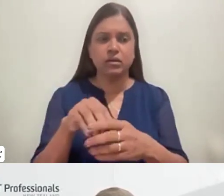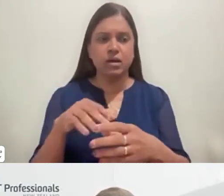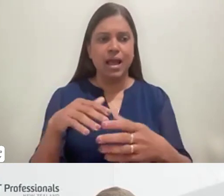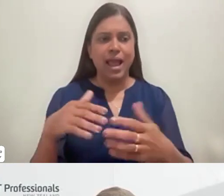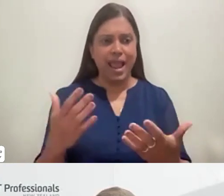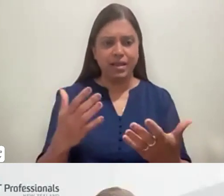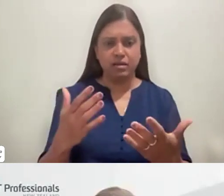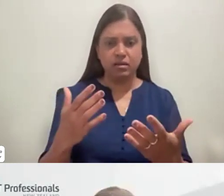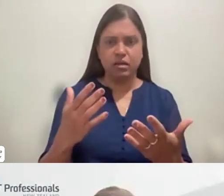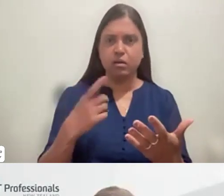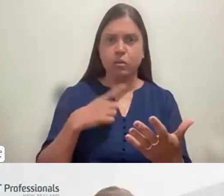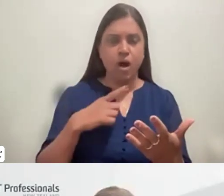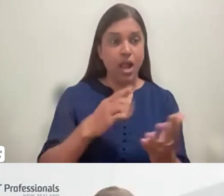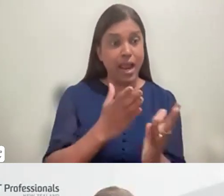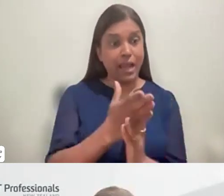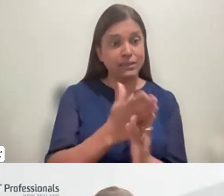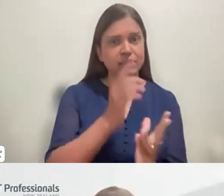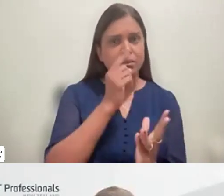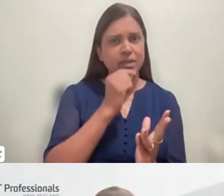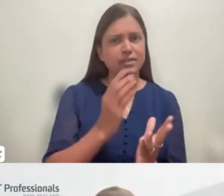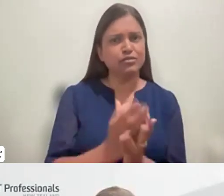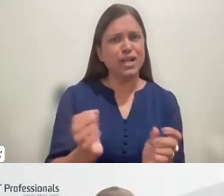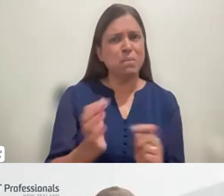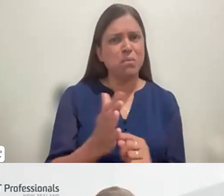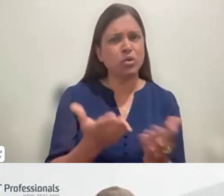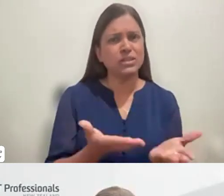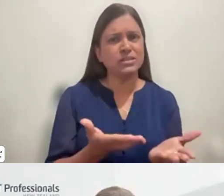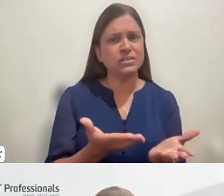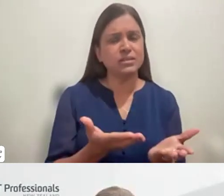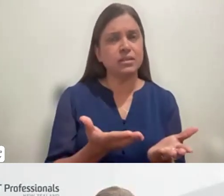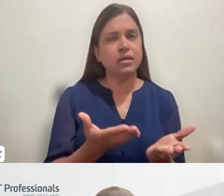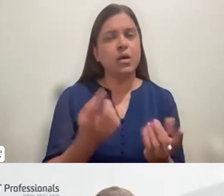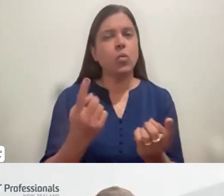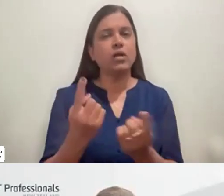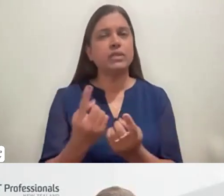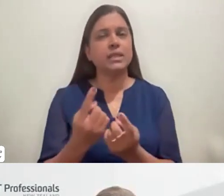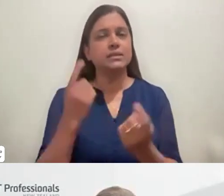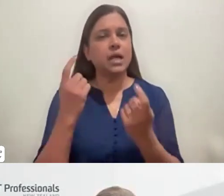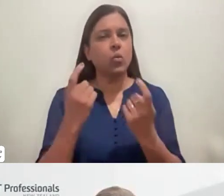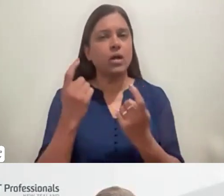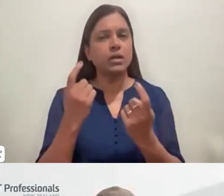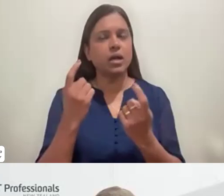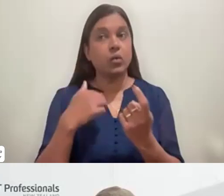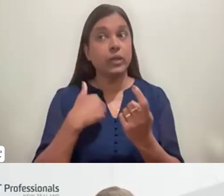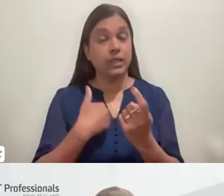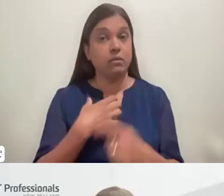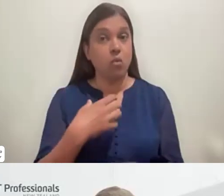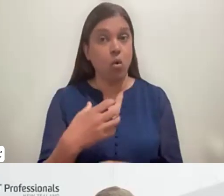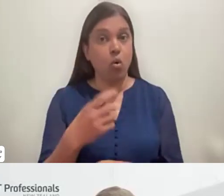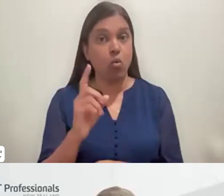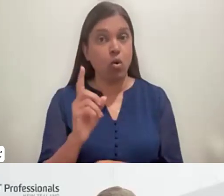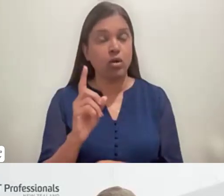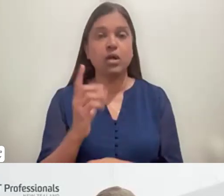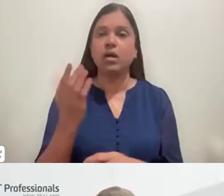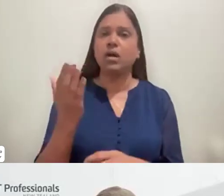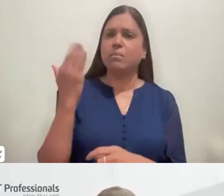accessibility. One of the things I wonder about if we need to do more of, and I know some of the Access Matters earlier